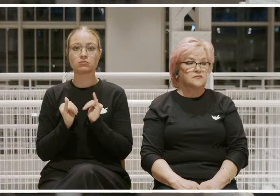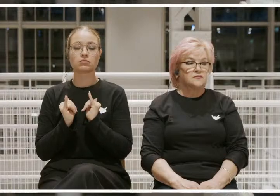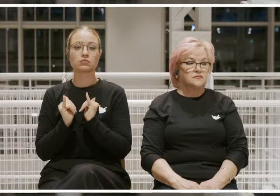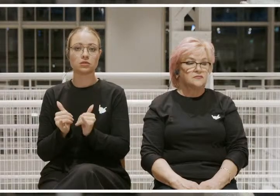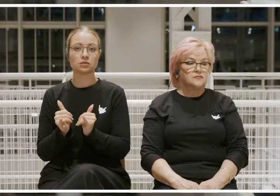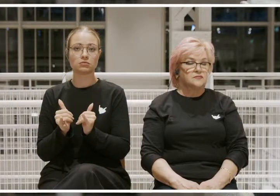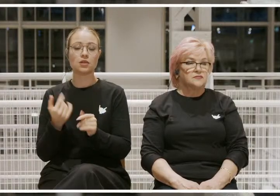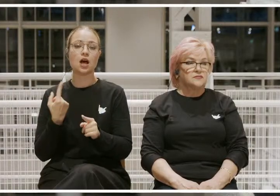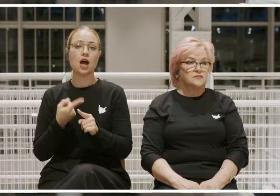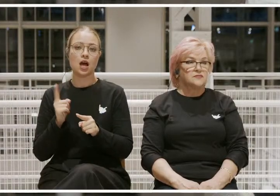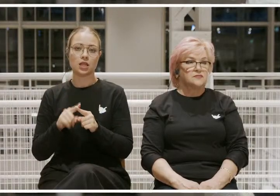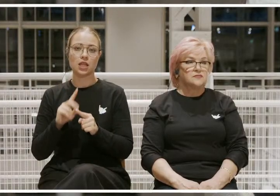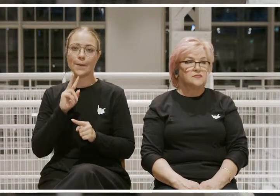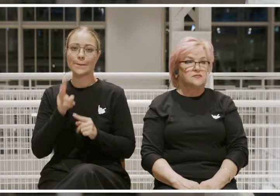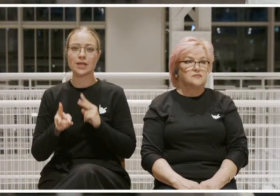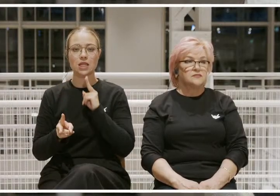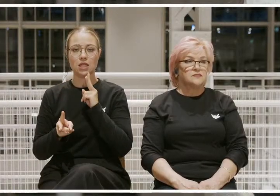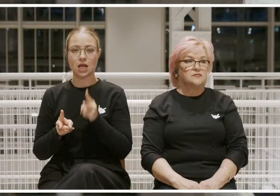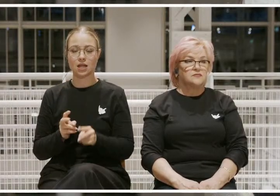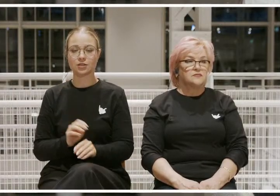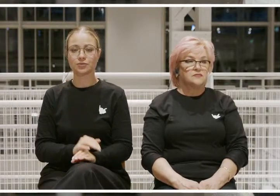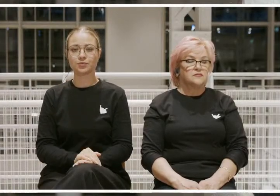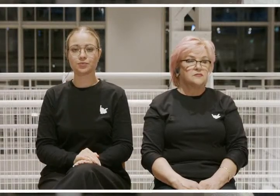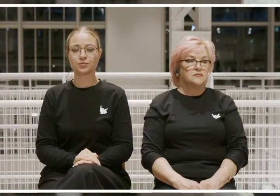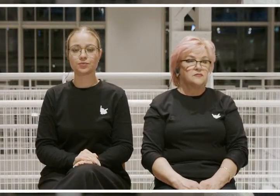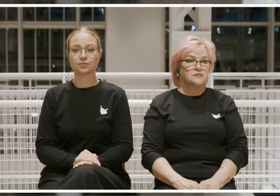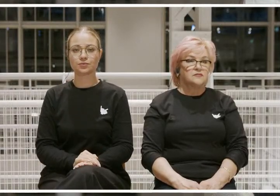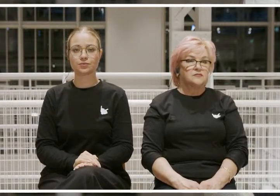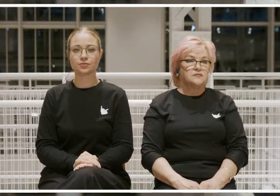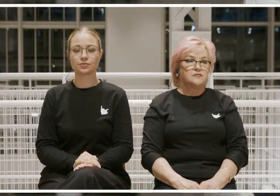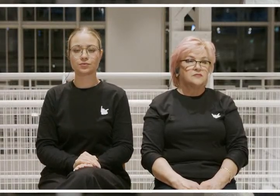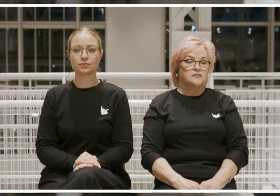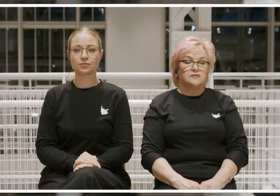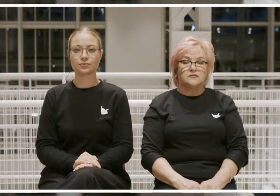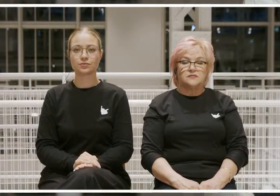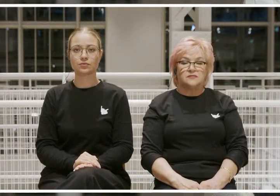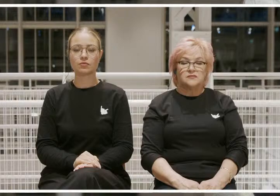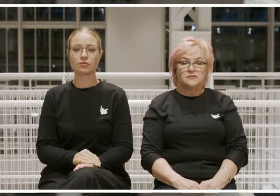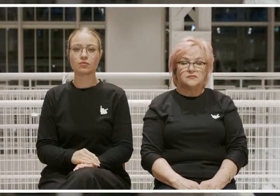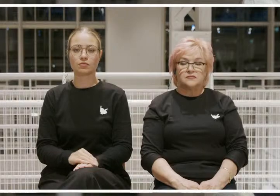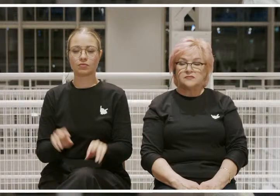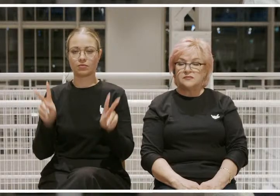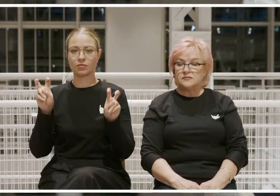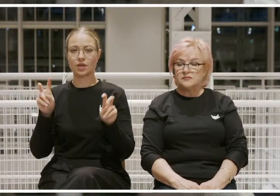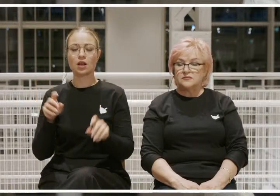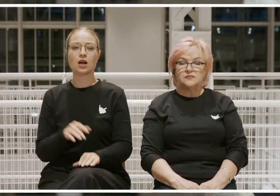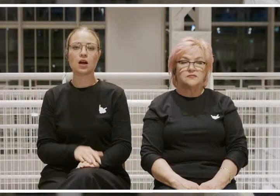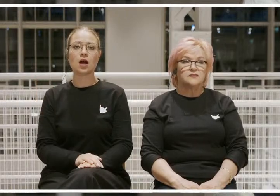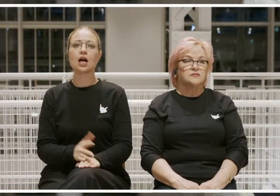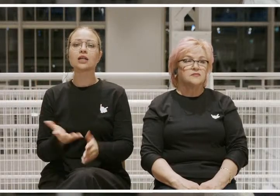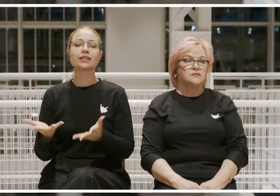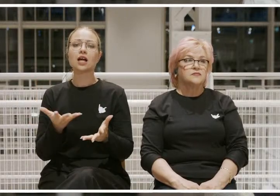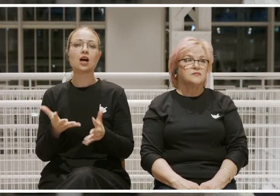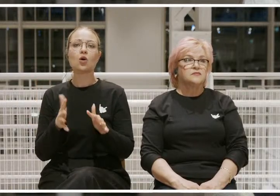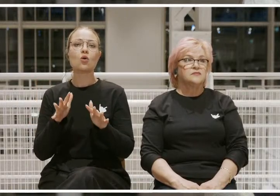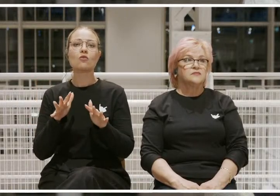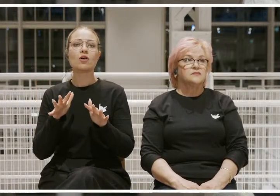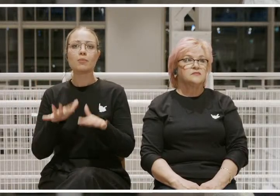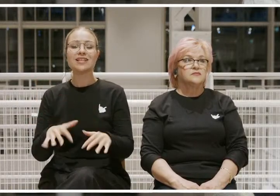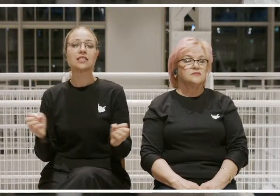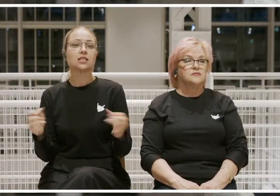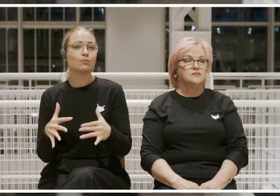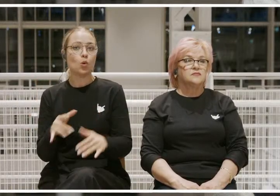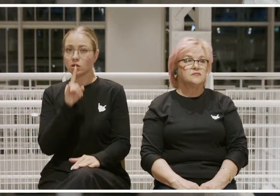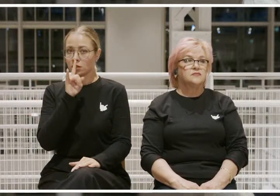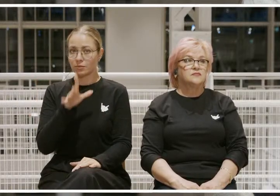There may be no great gathering, no orchestrated coming together in one time and place. Instead, it might be